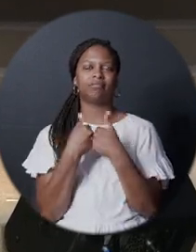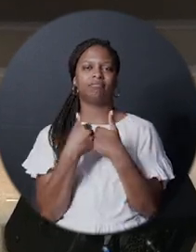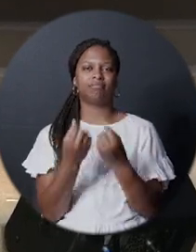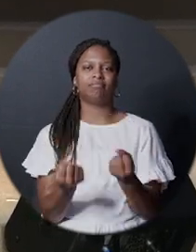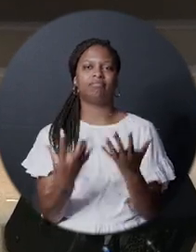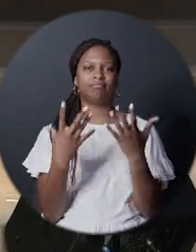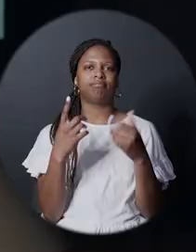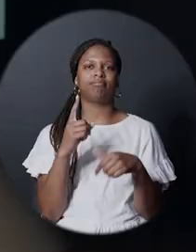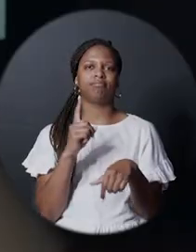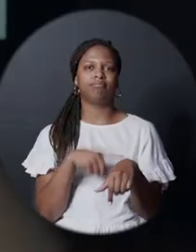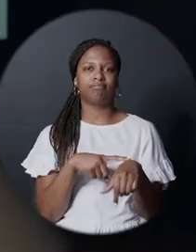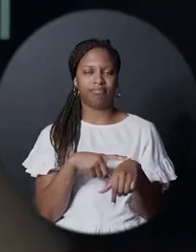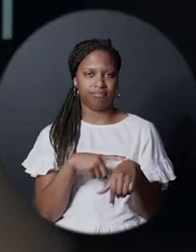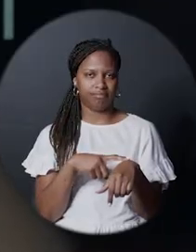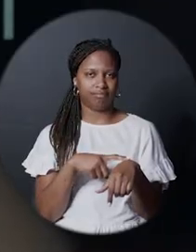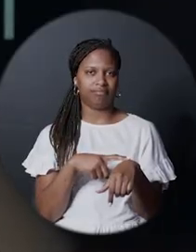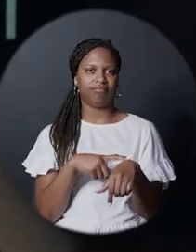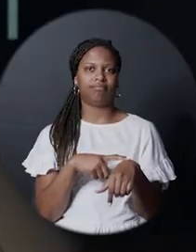of the game constantly.